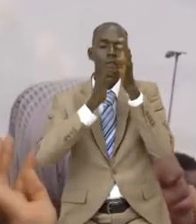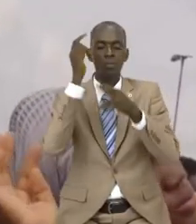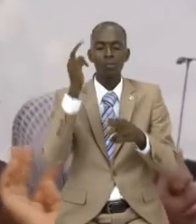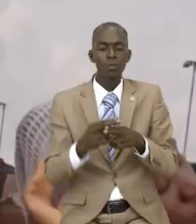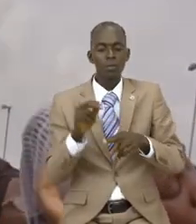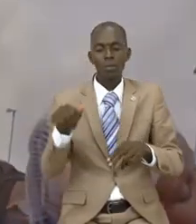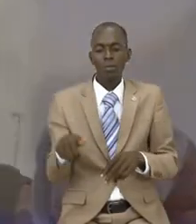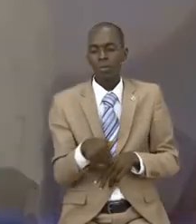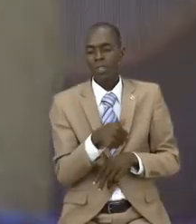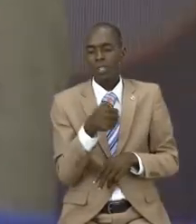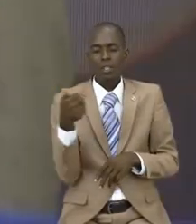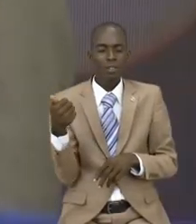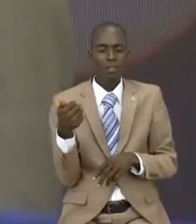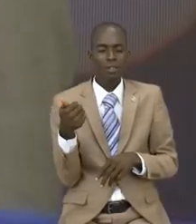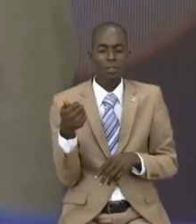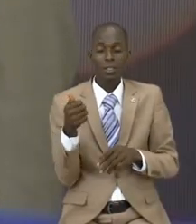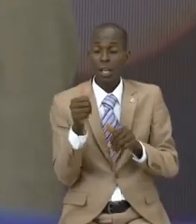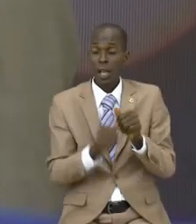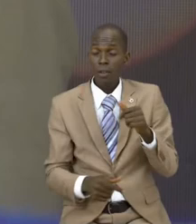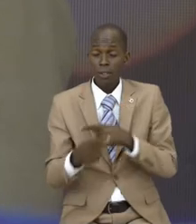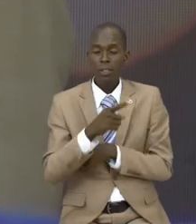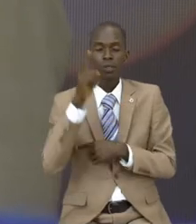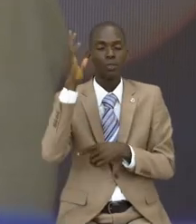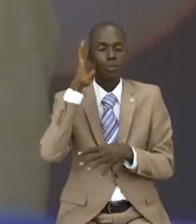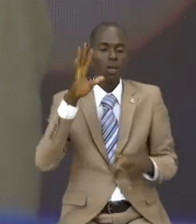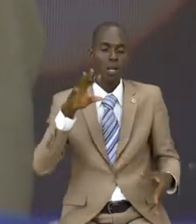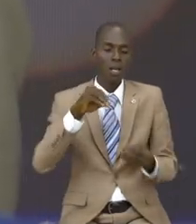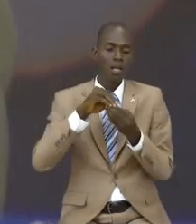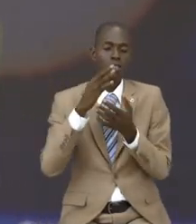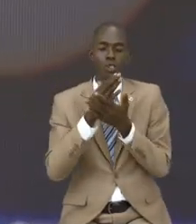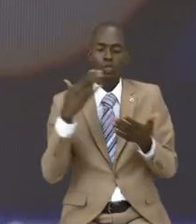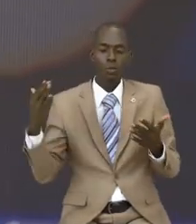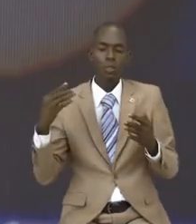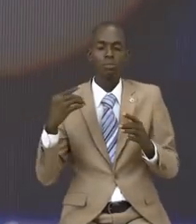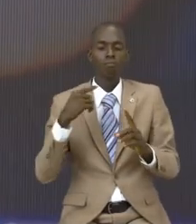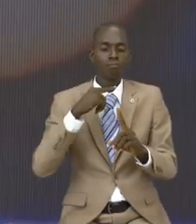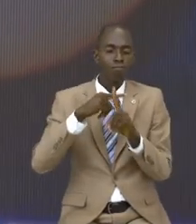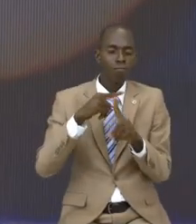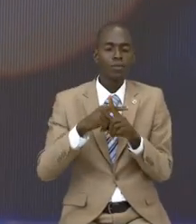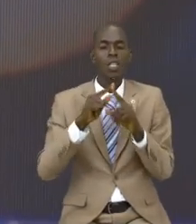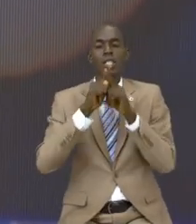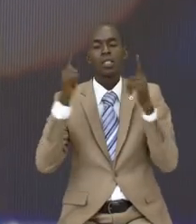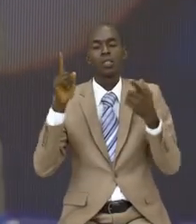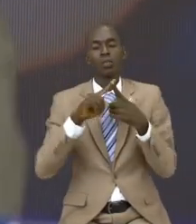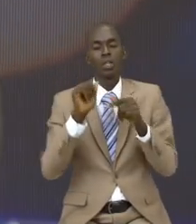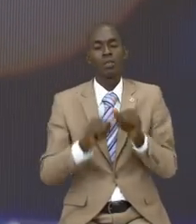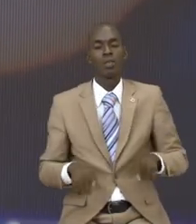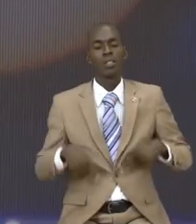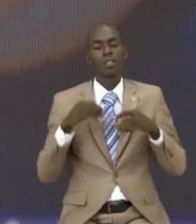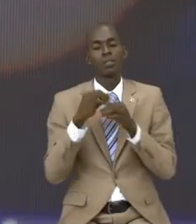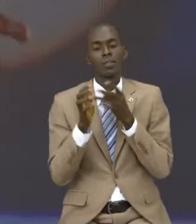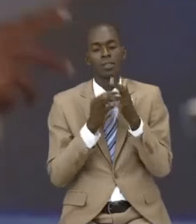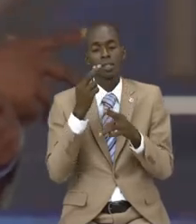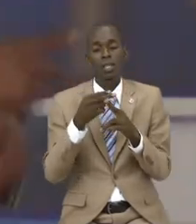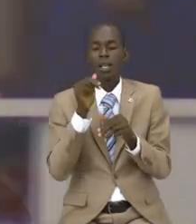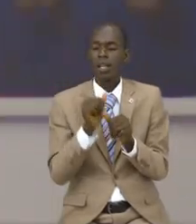Every day to add something positive, something dynamic to every life. Every